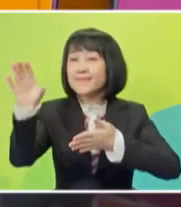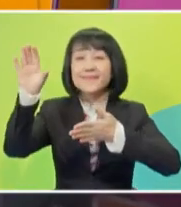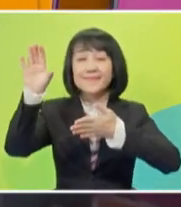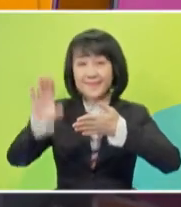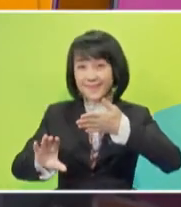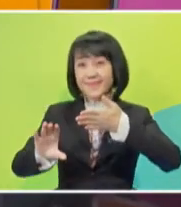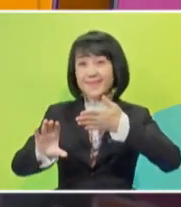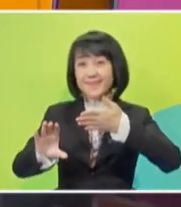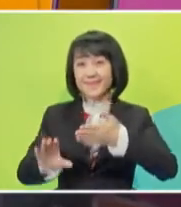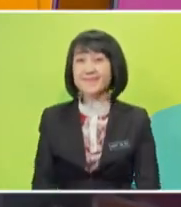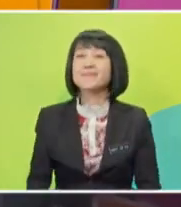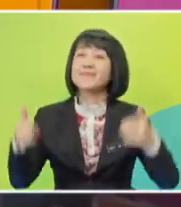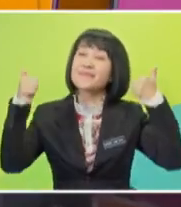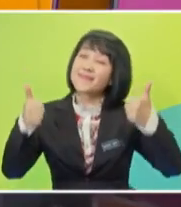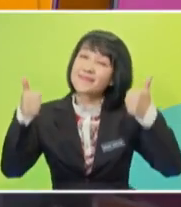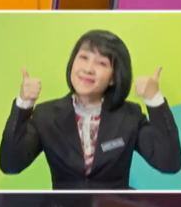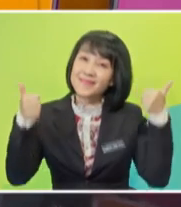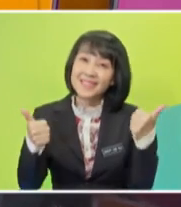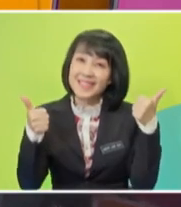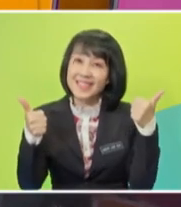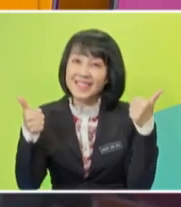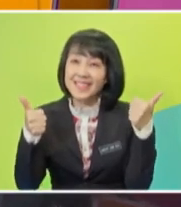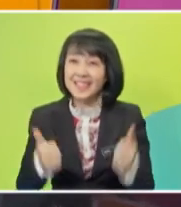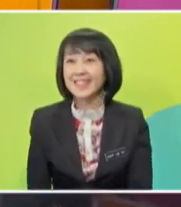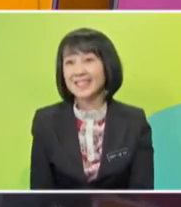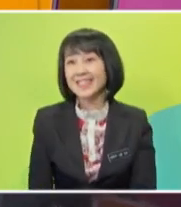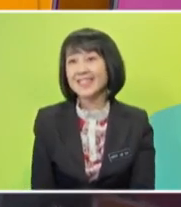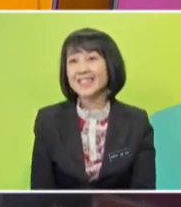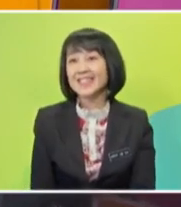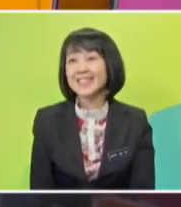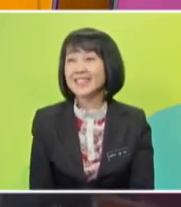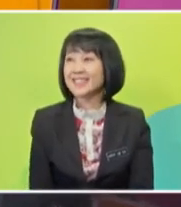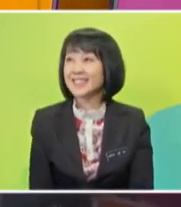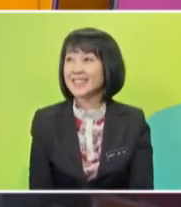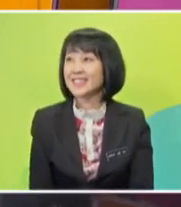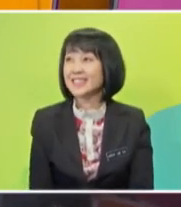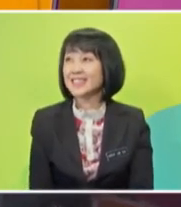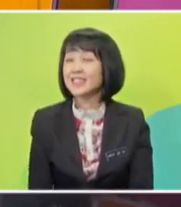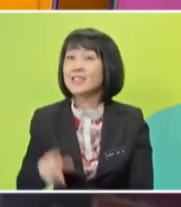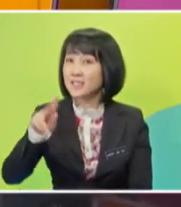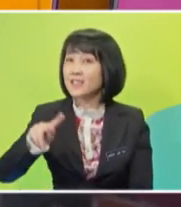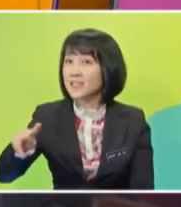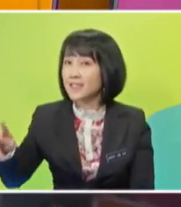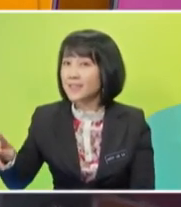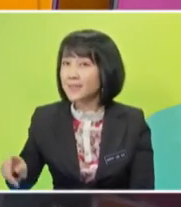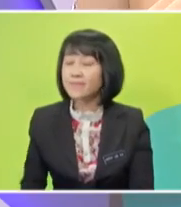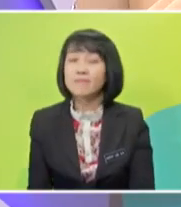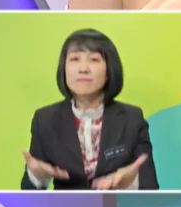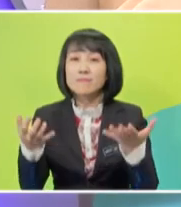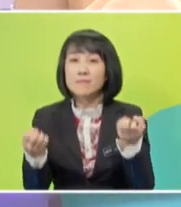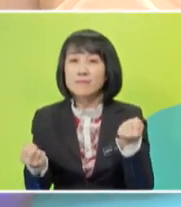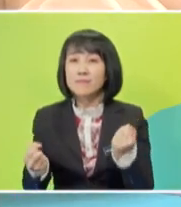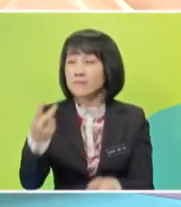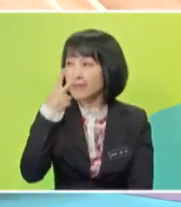Complete. Very, very well done. Wow. Okay. So pupils, I want you to have a look